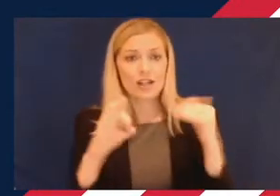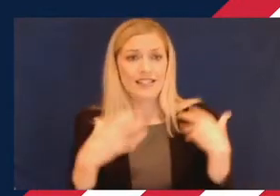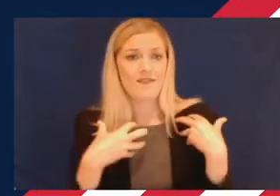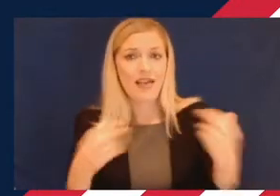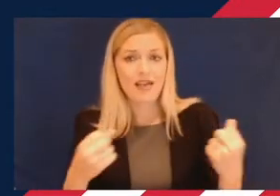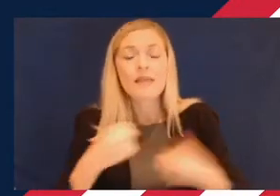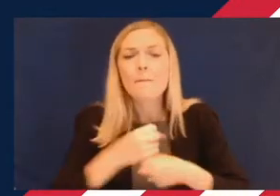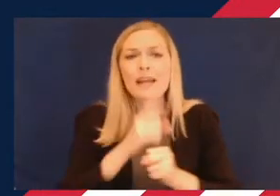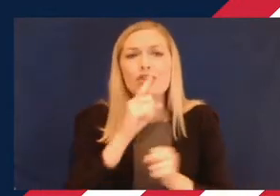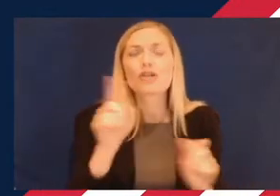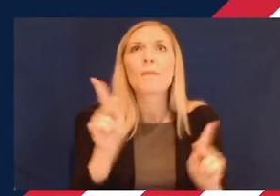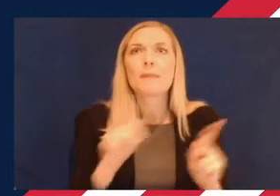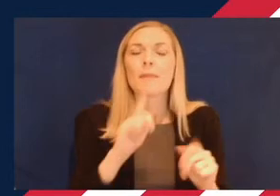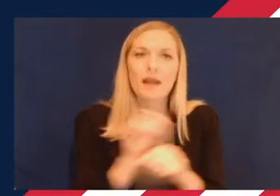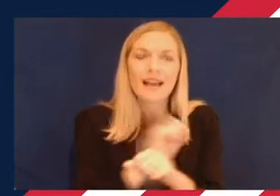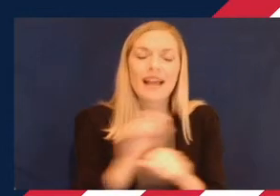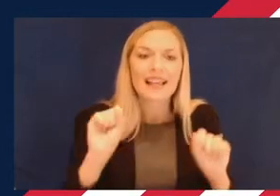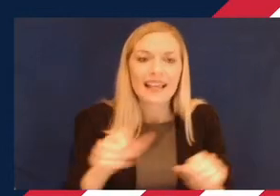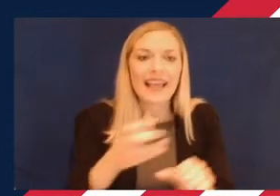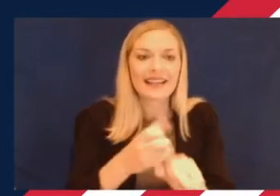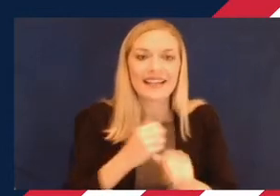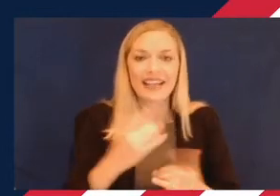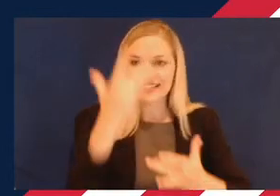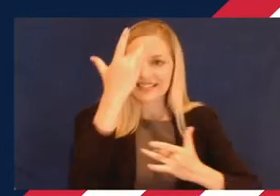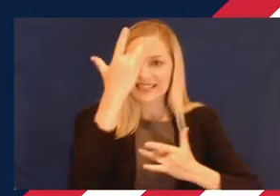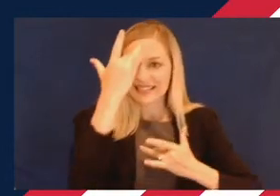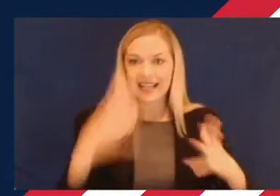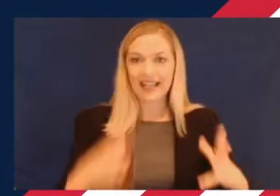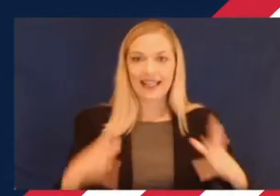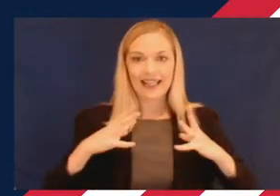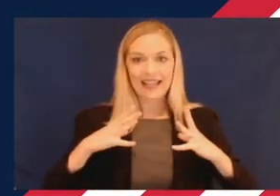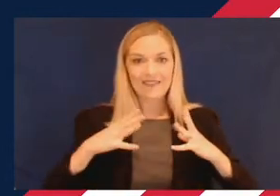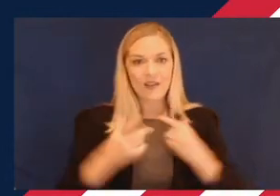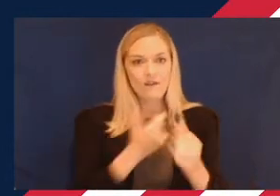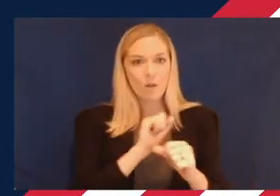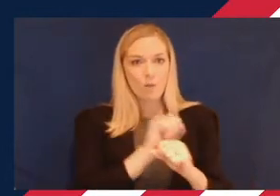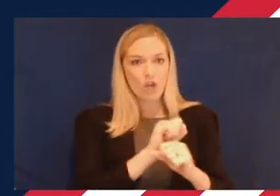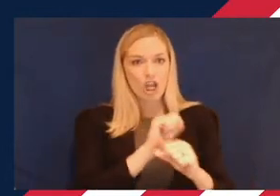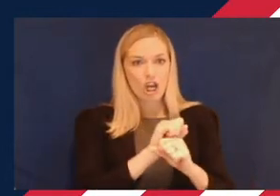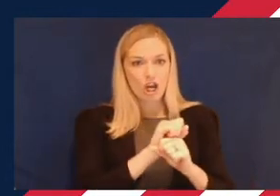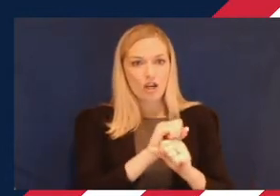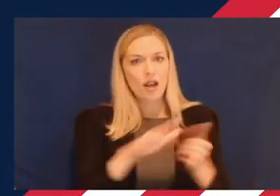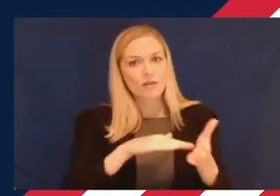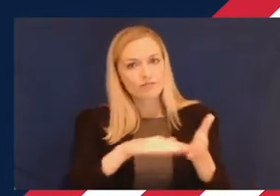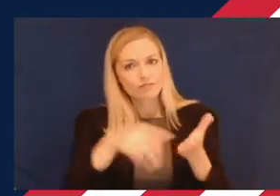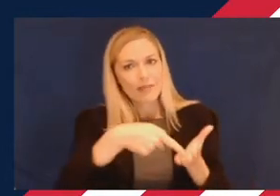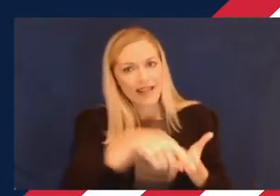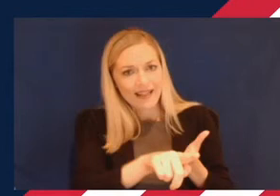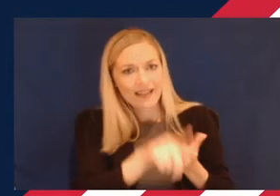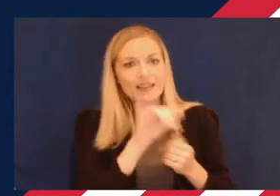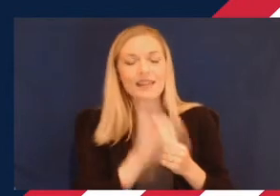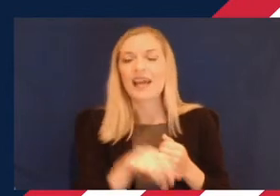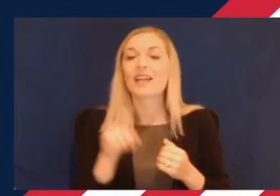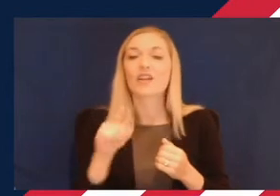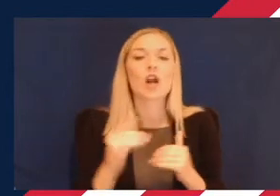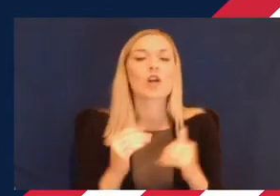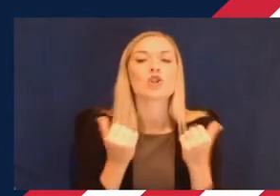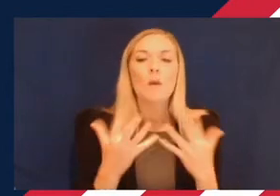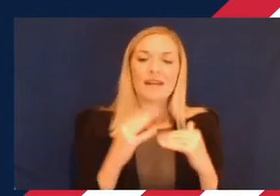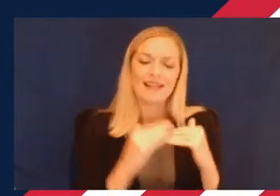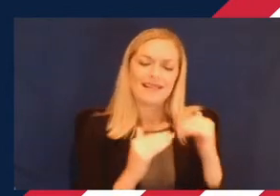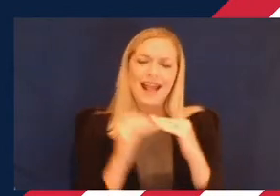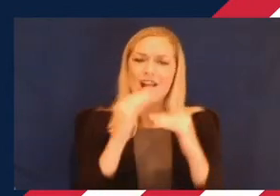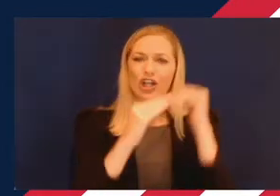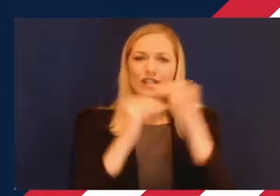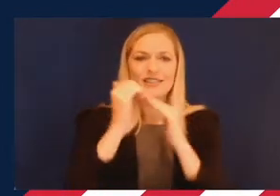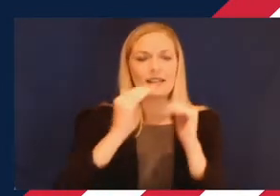mean, the layers of challenges that we have to address to improve public health in this country are numerous, and